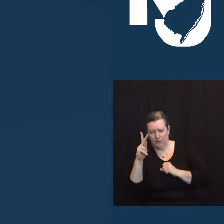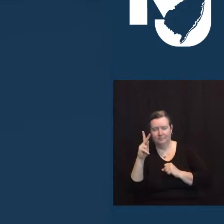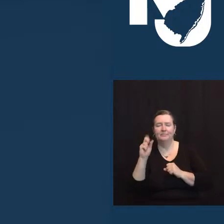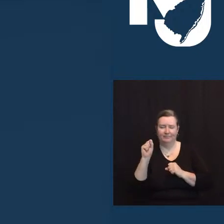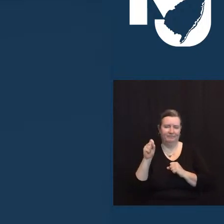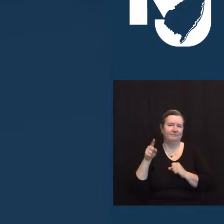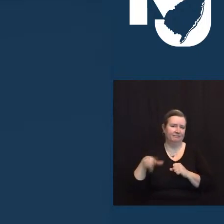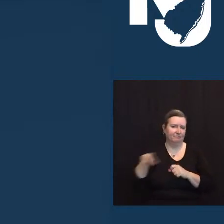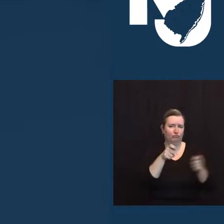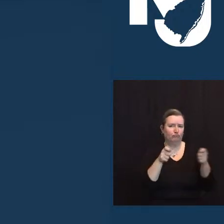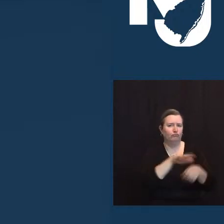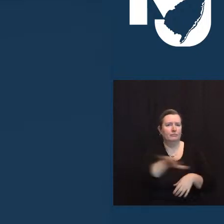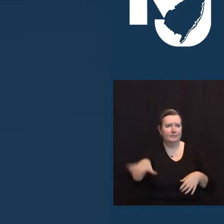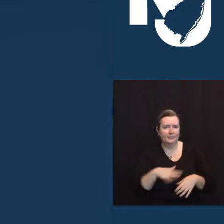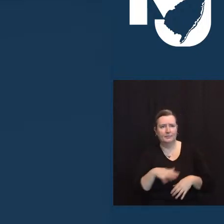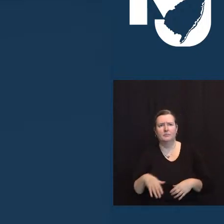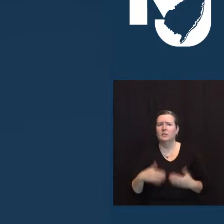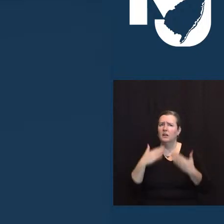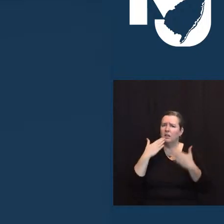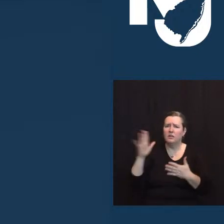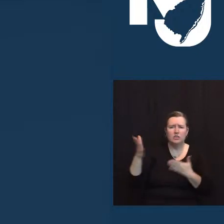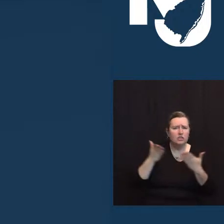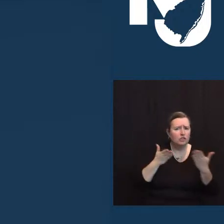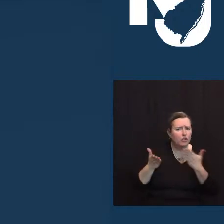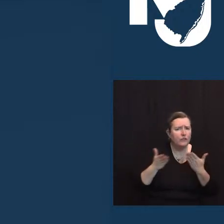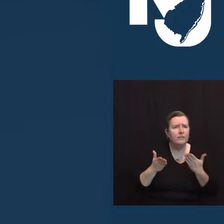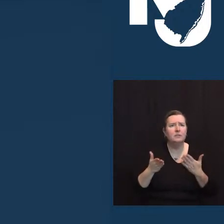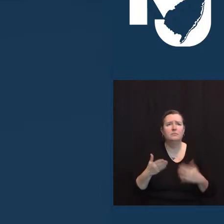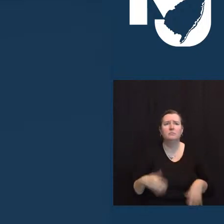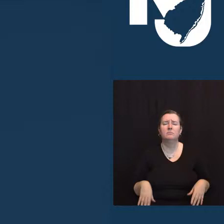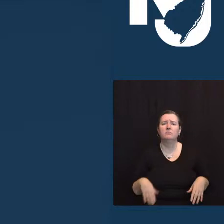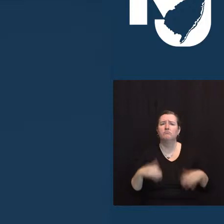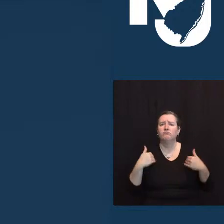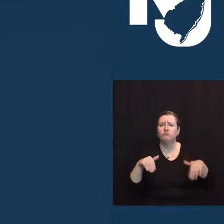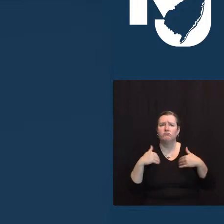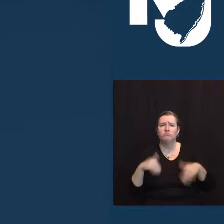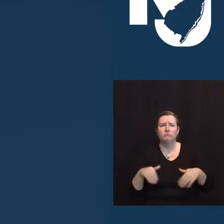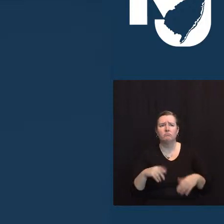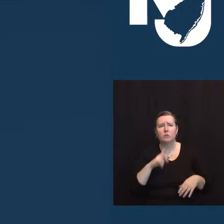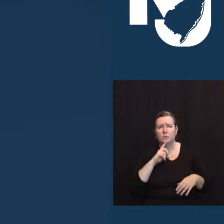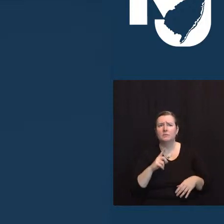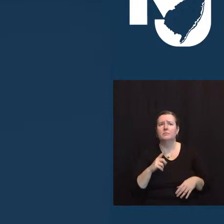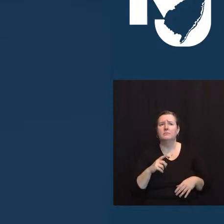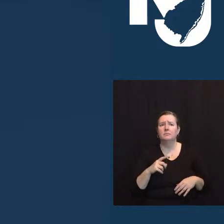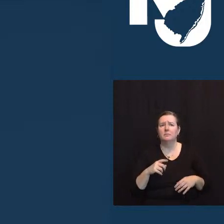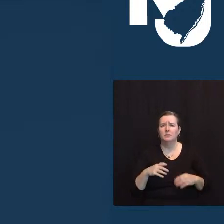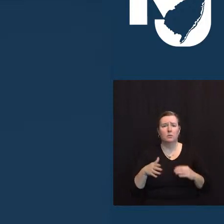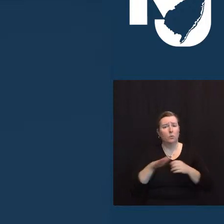many decades. And that community, the entire community of Runnymede, will remember Dave